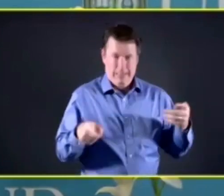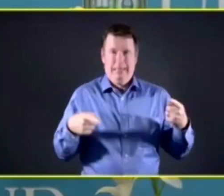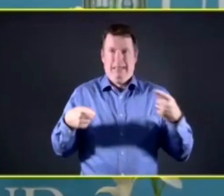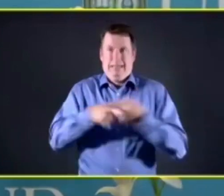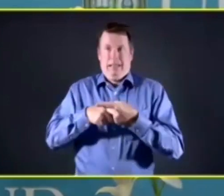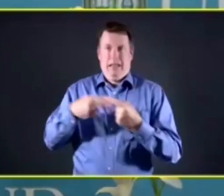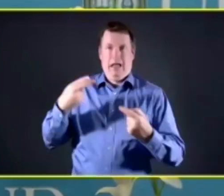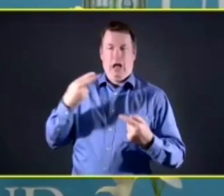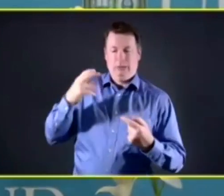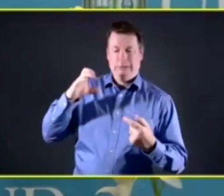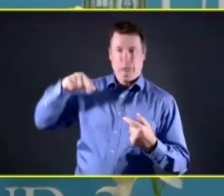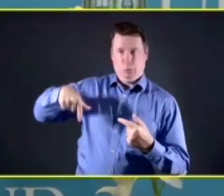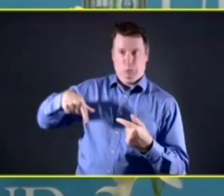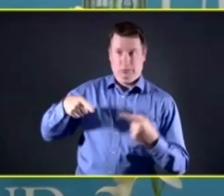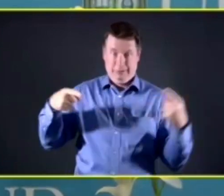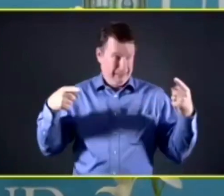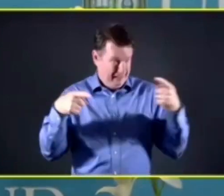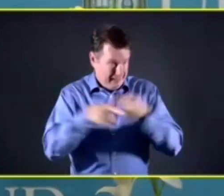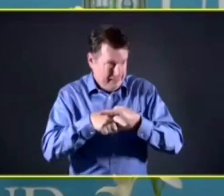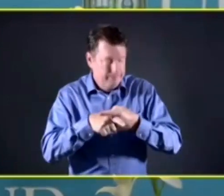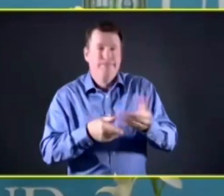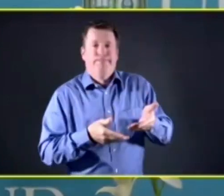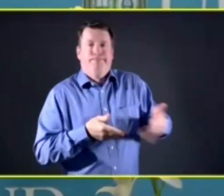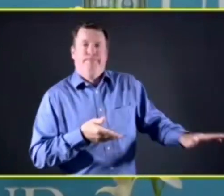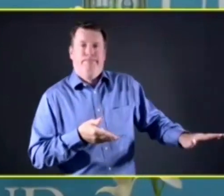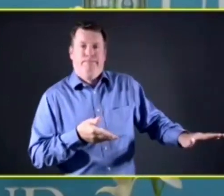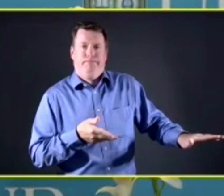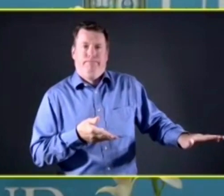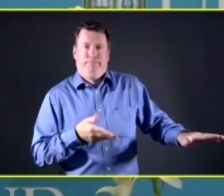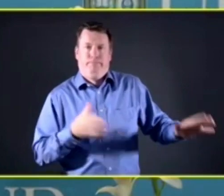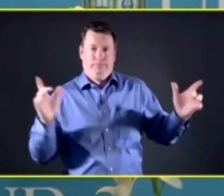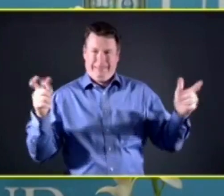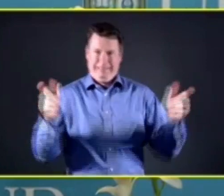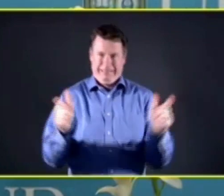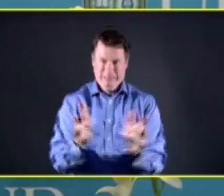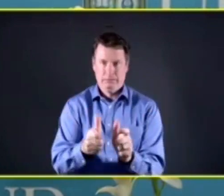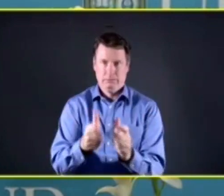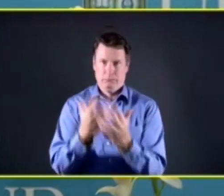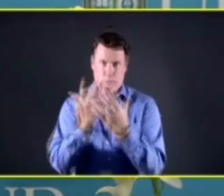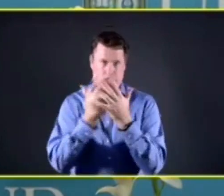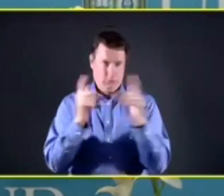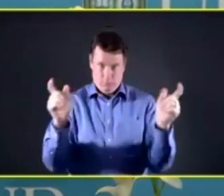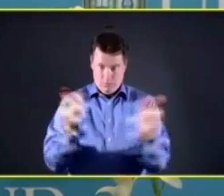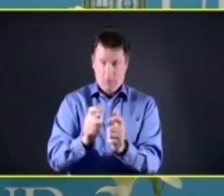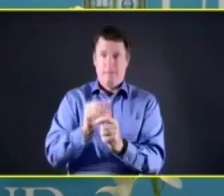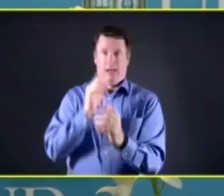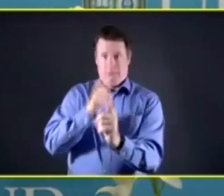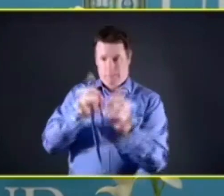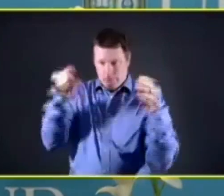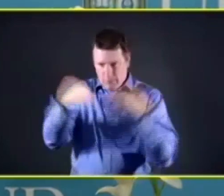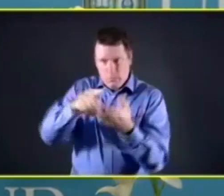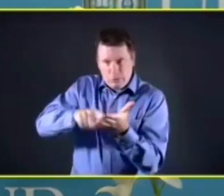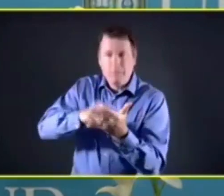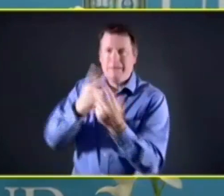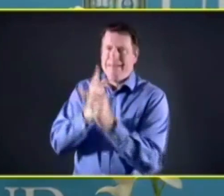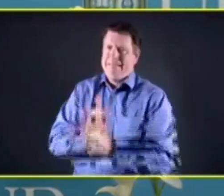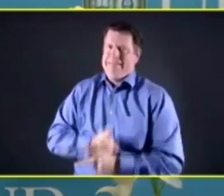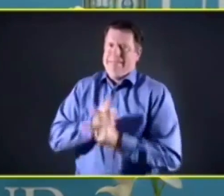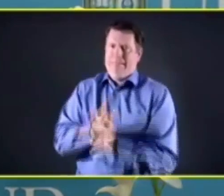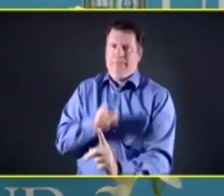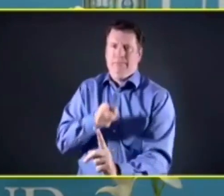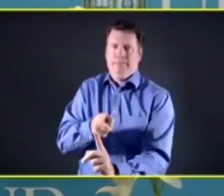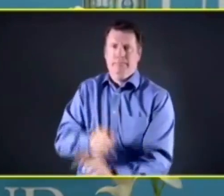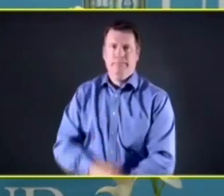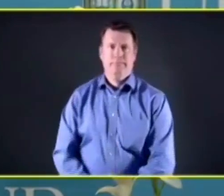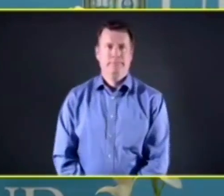So we want to be very careful in doing this and watch people very, very carefully. And that's kind of why you just can't prescribe it and let